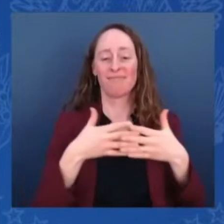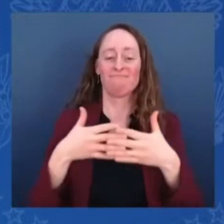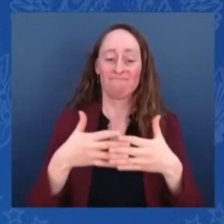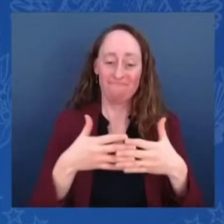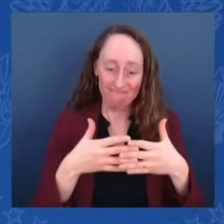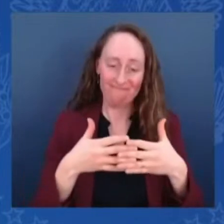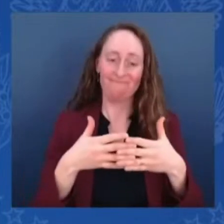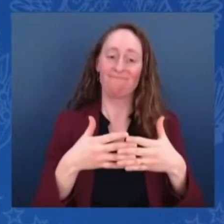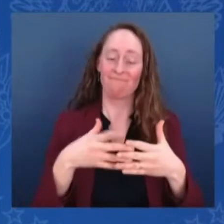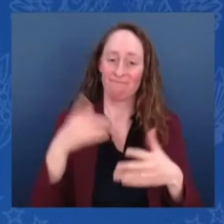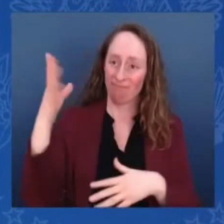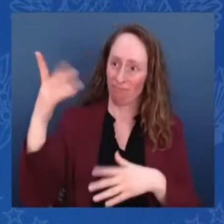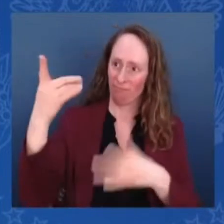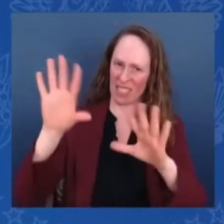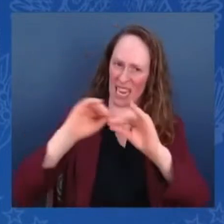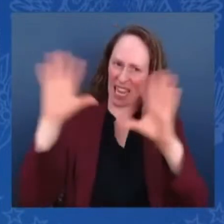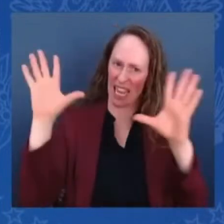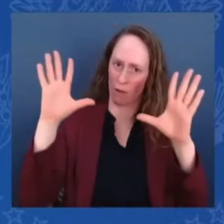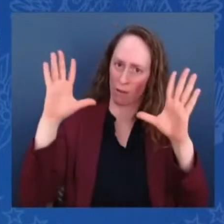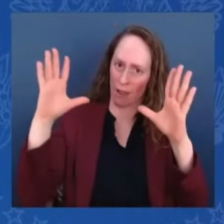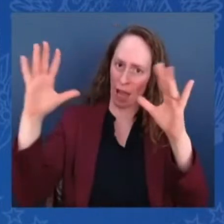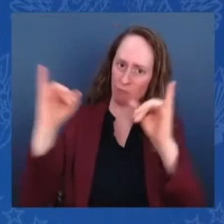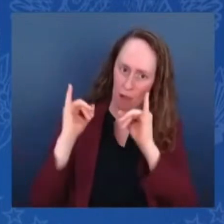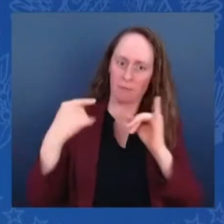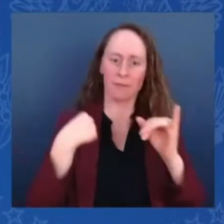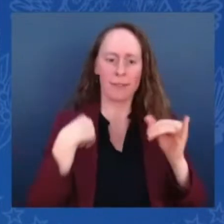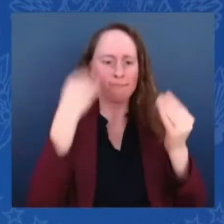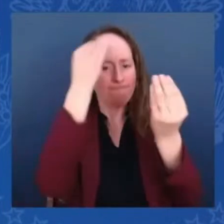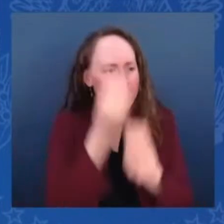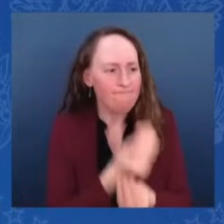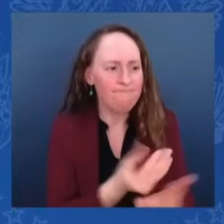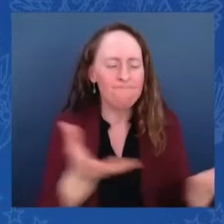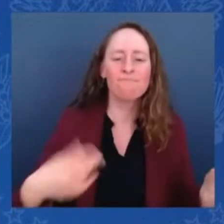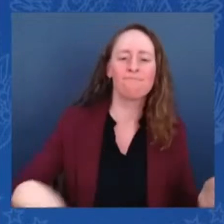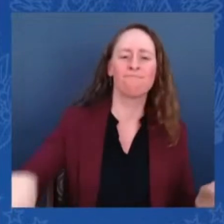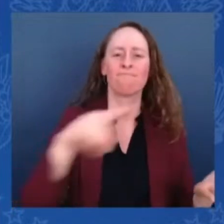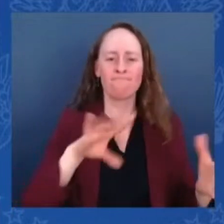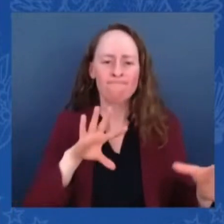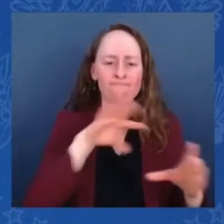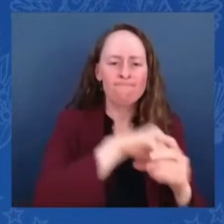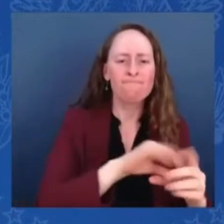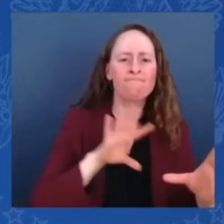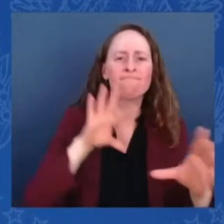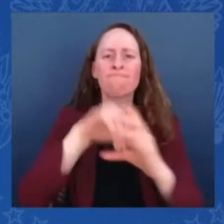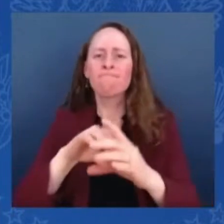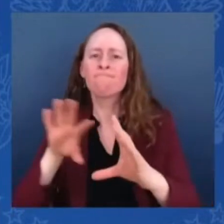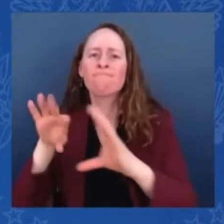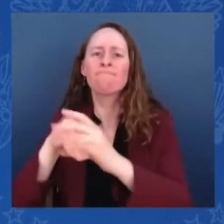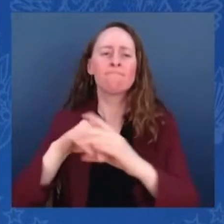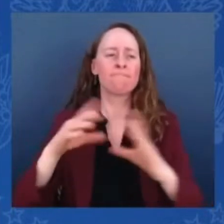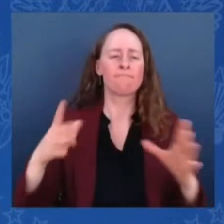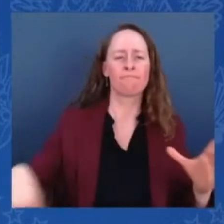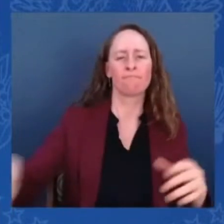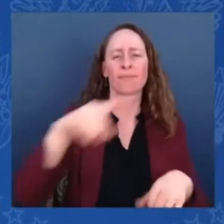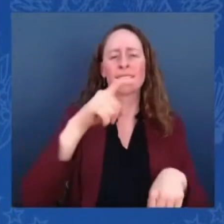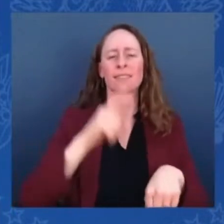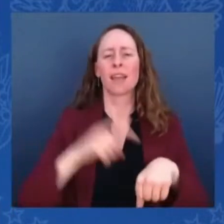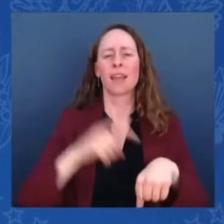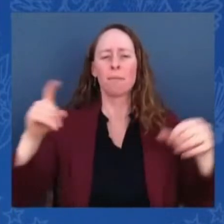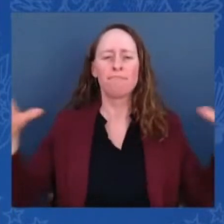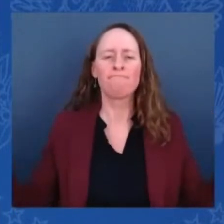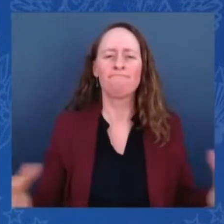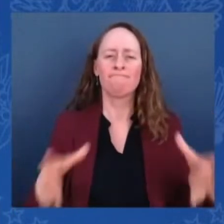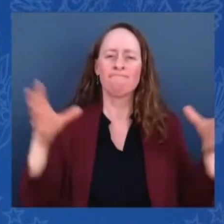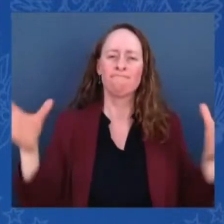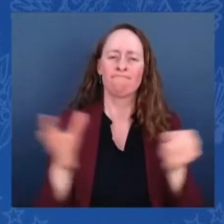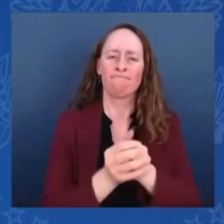of us to get out there, to rebuild, to rejuvenate, even to reimagine our alliances and